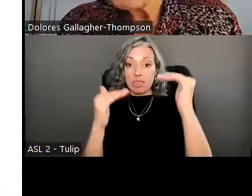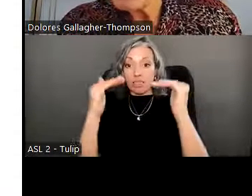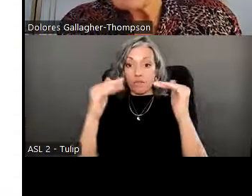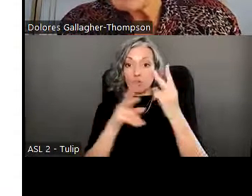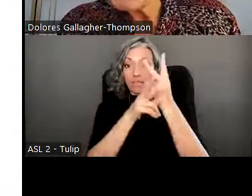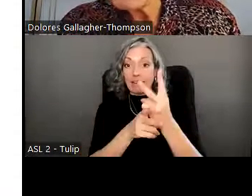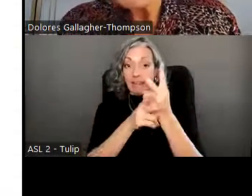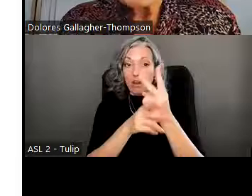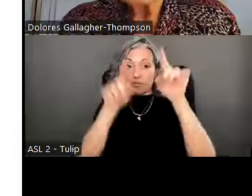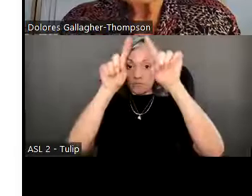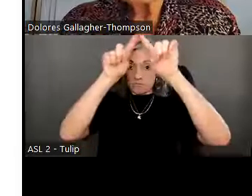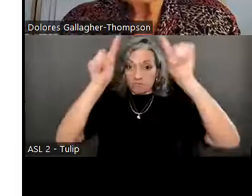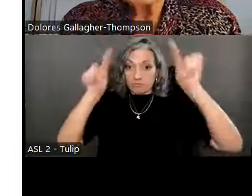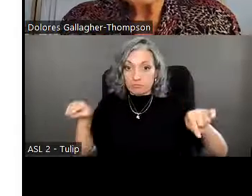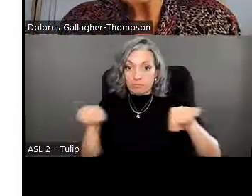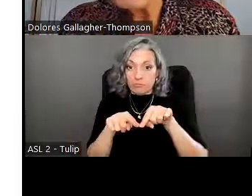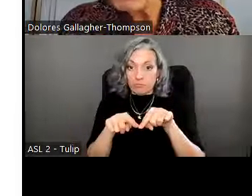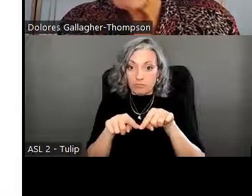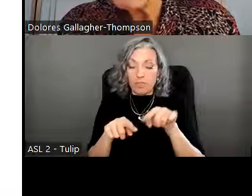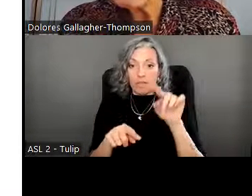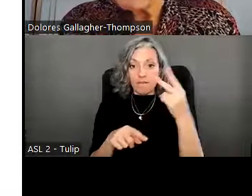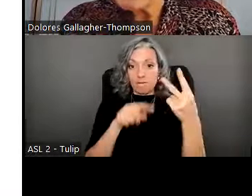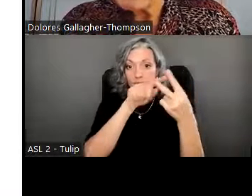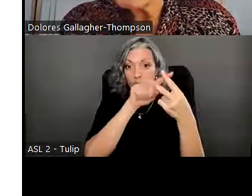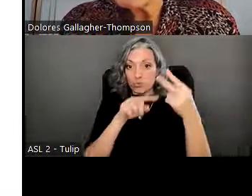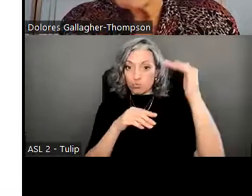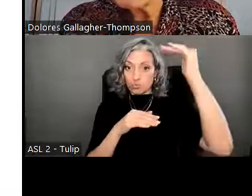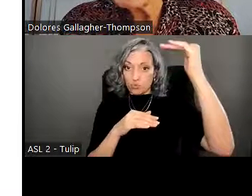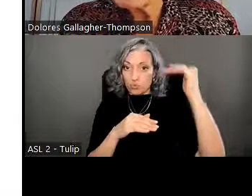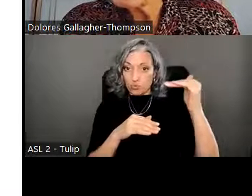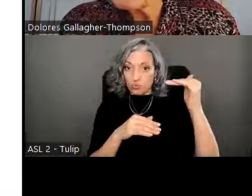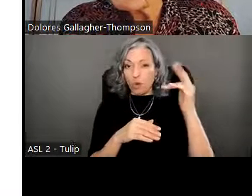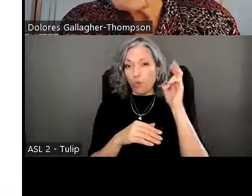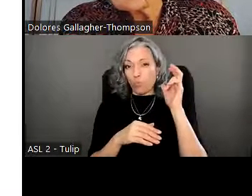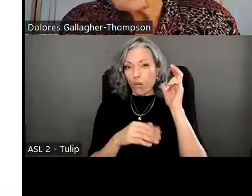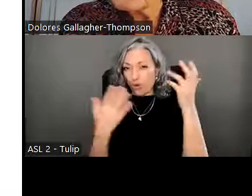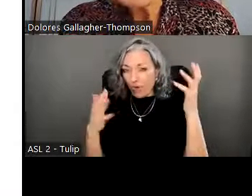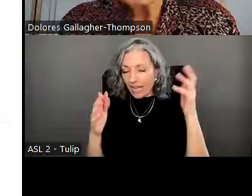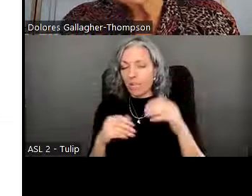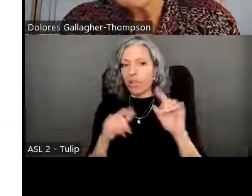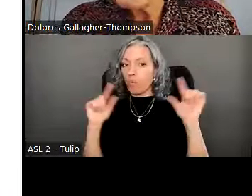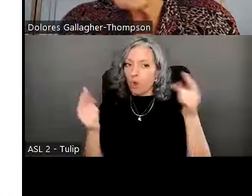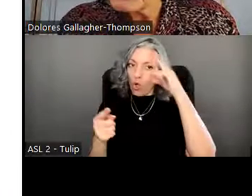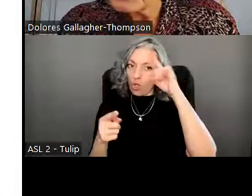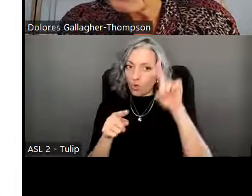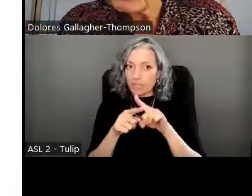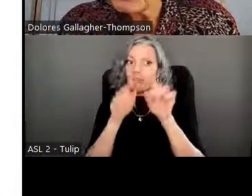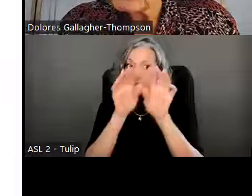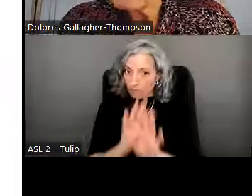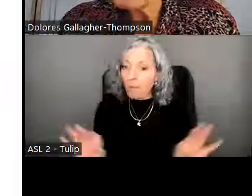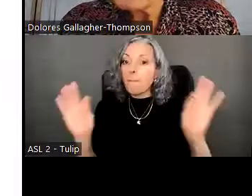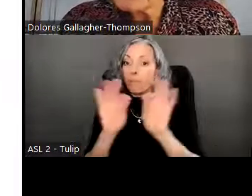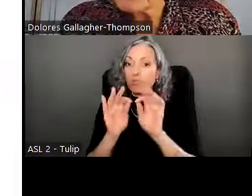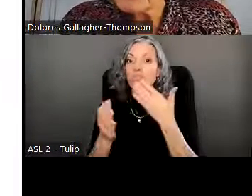this stepped approach. The first 2 we've heard a lot about, and I think we'd all agree that they are very essential to